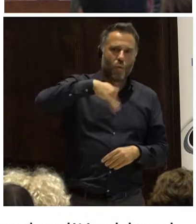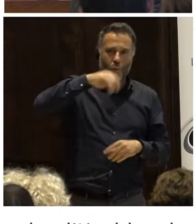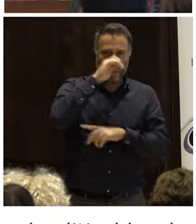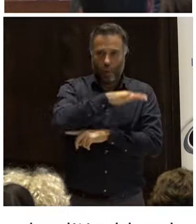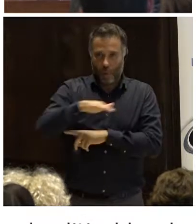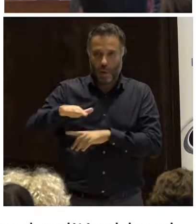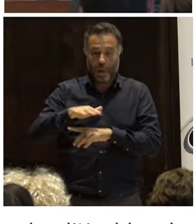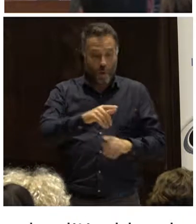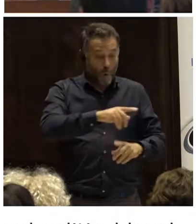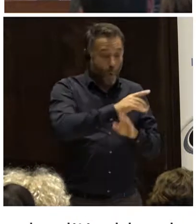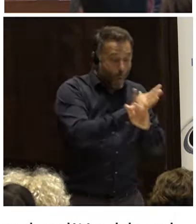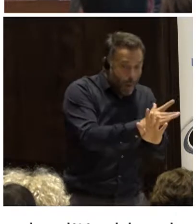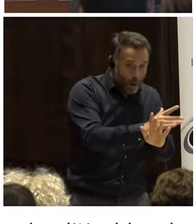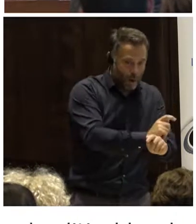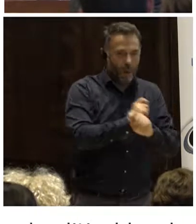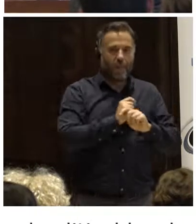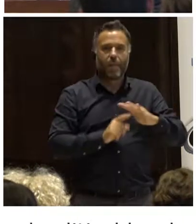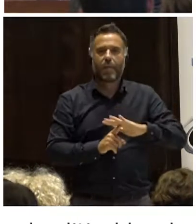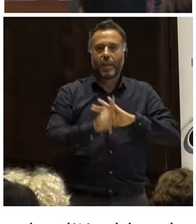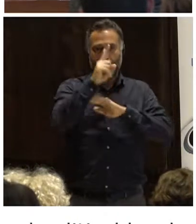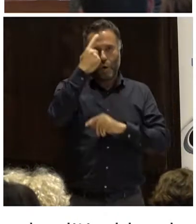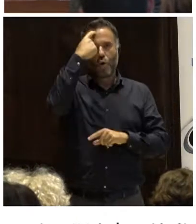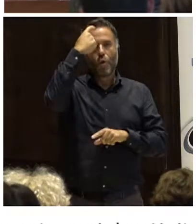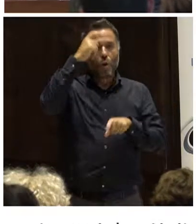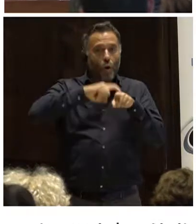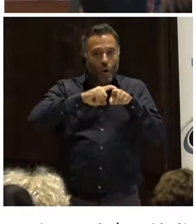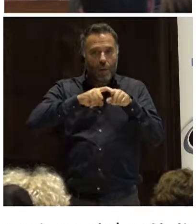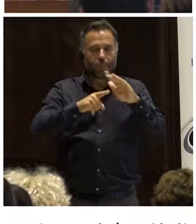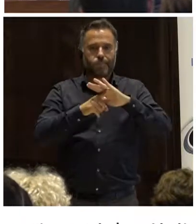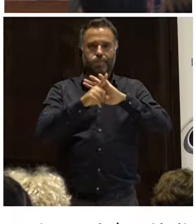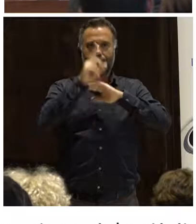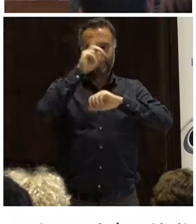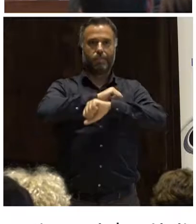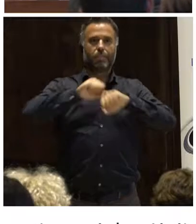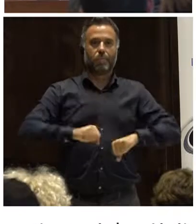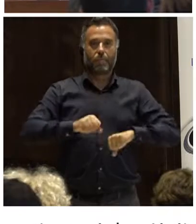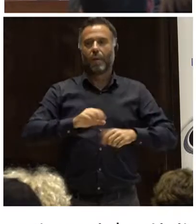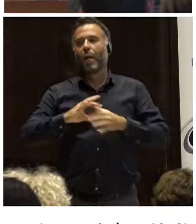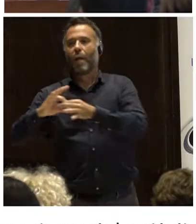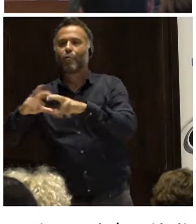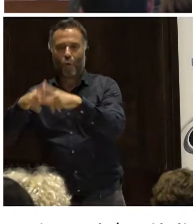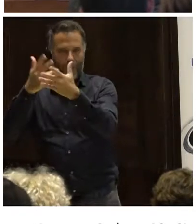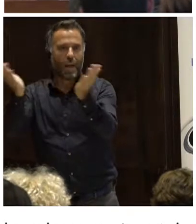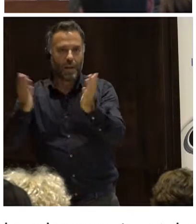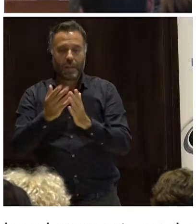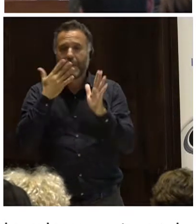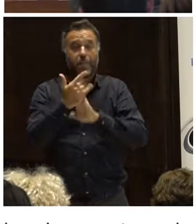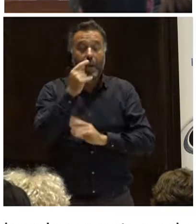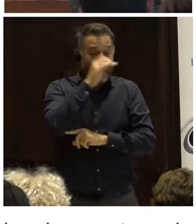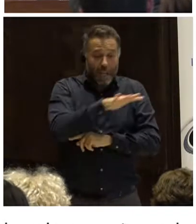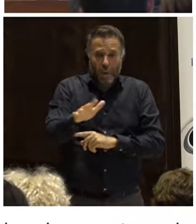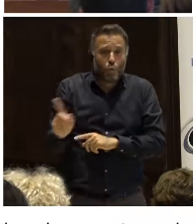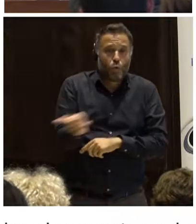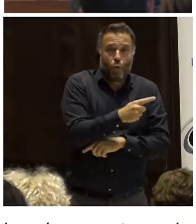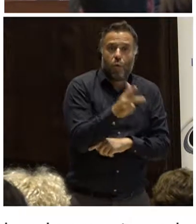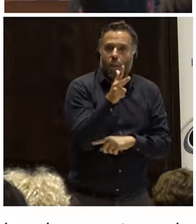development. And any child has the right to play according to the Convention on the Right of the Child. But children